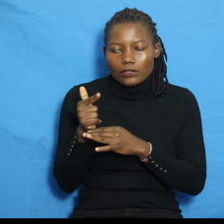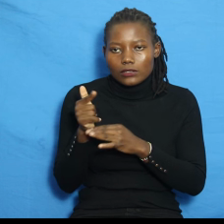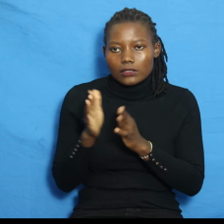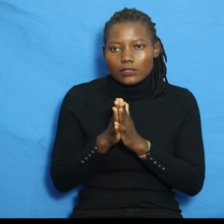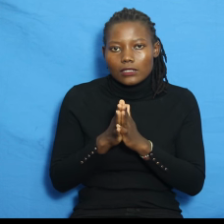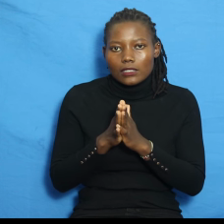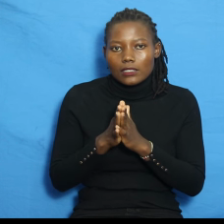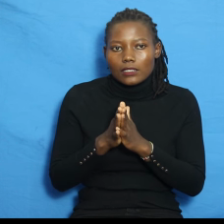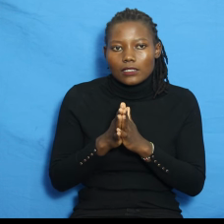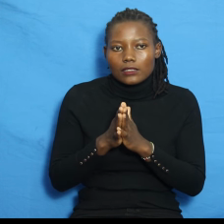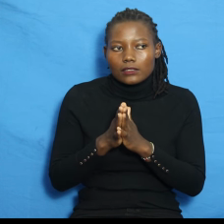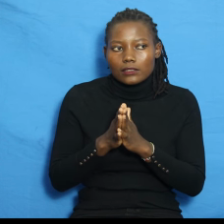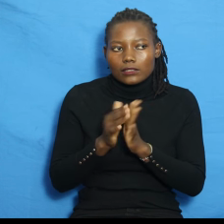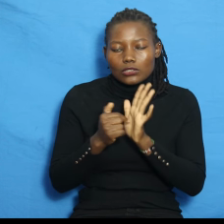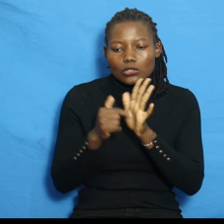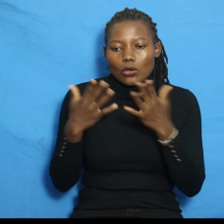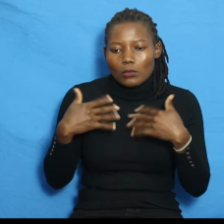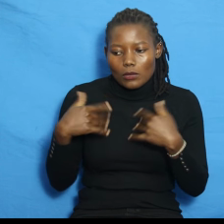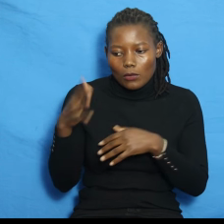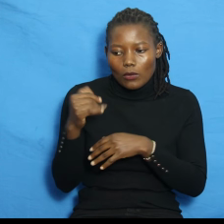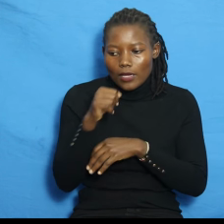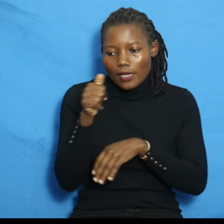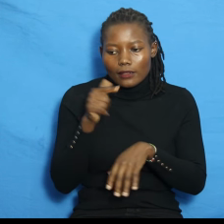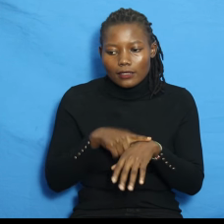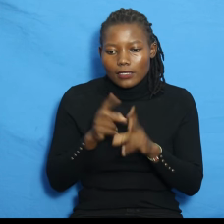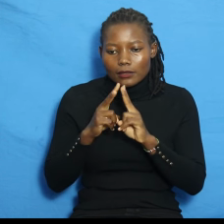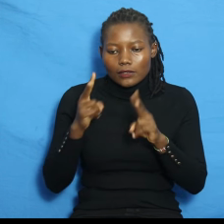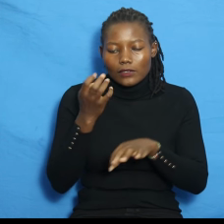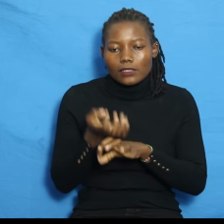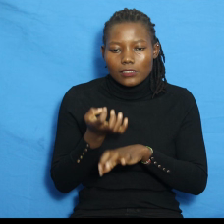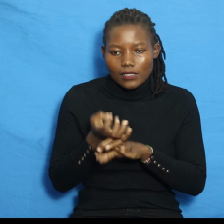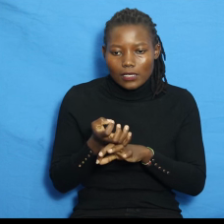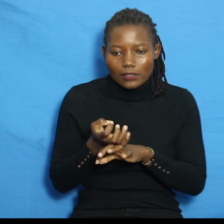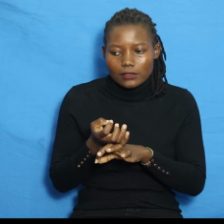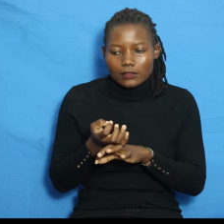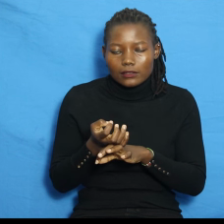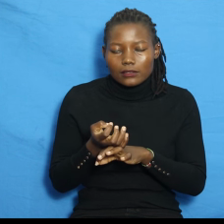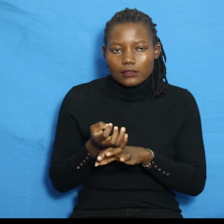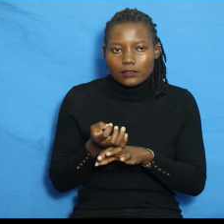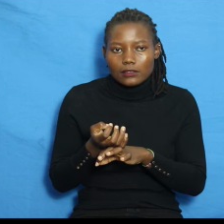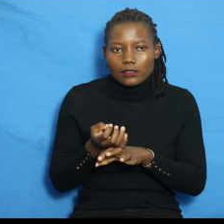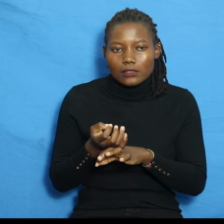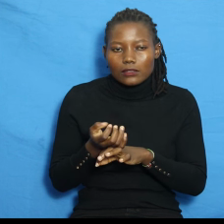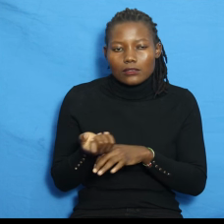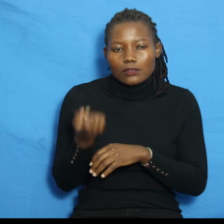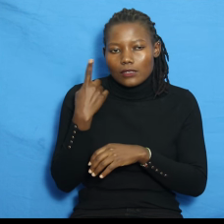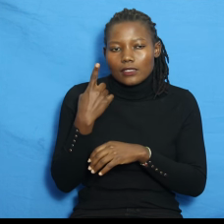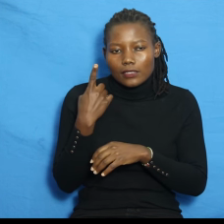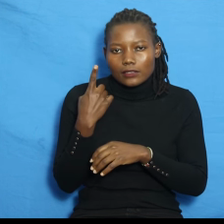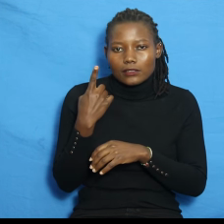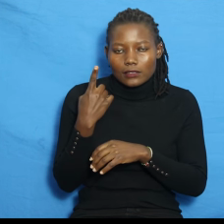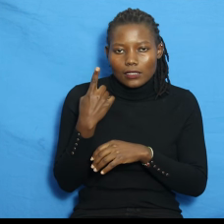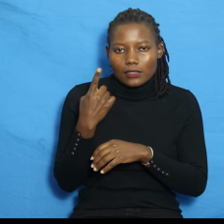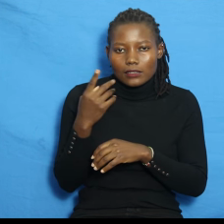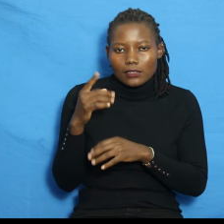and take people through, because sometimes it's very difficult to really conceptualize this aspect